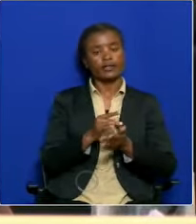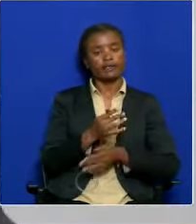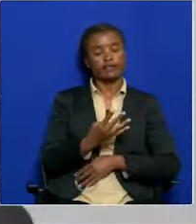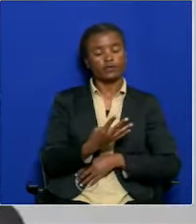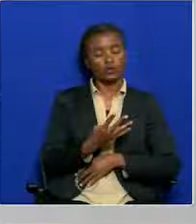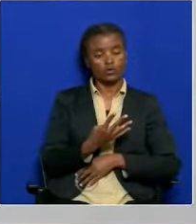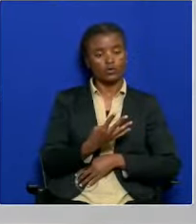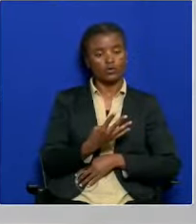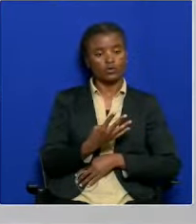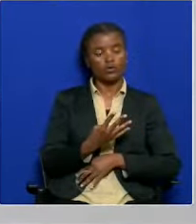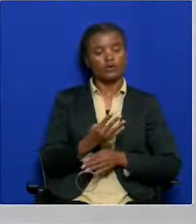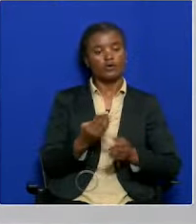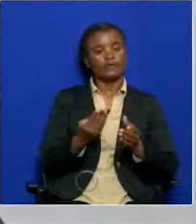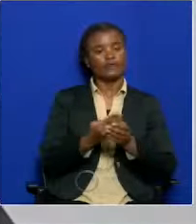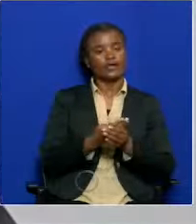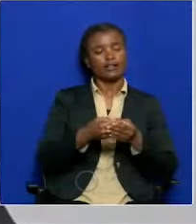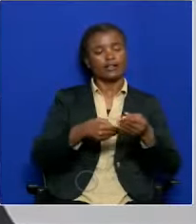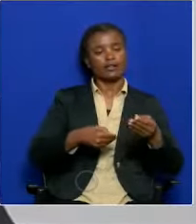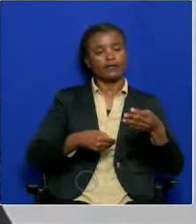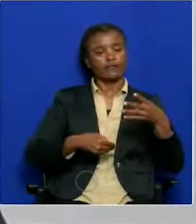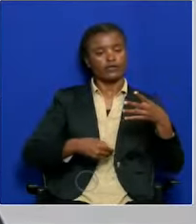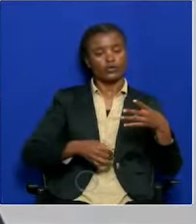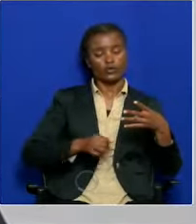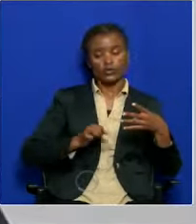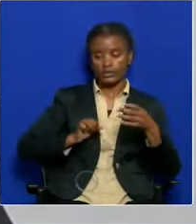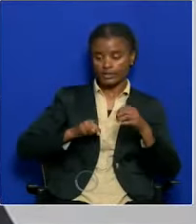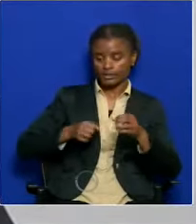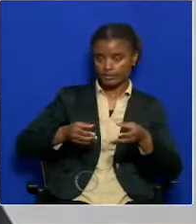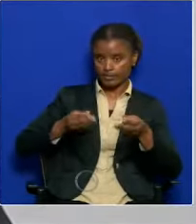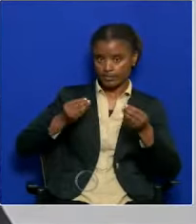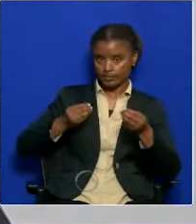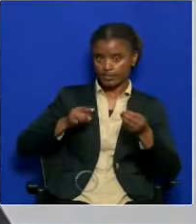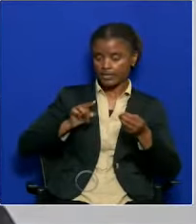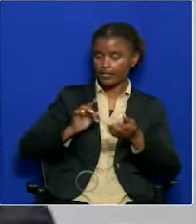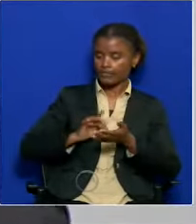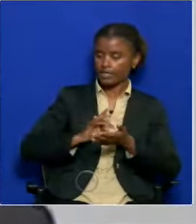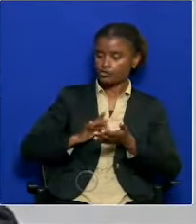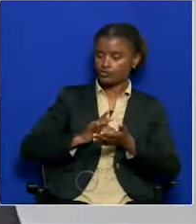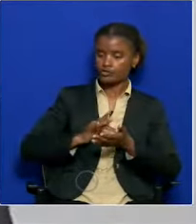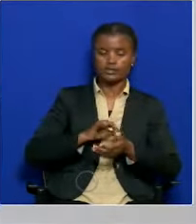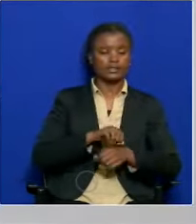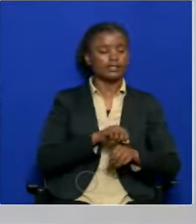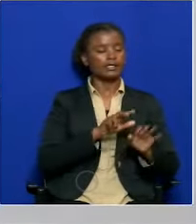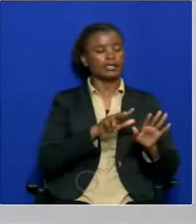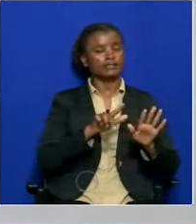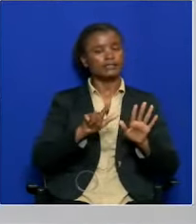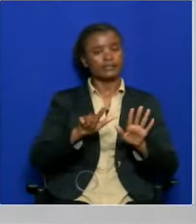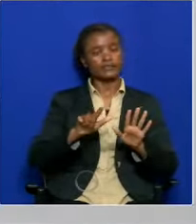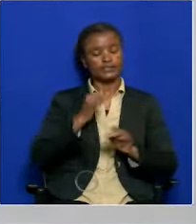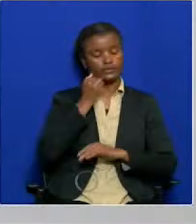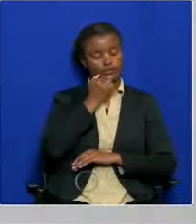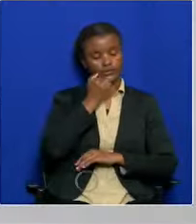that had the... I'm having it. It was only the page. Oh, 87. My apologies. 87.